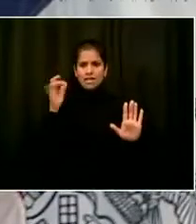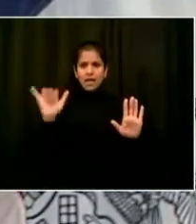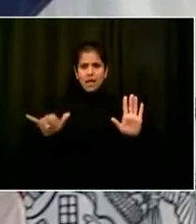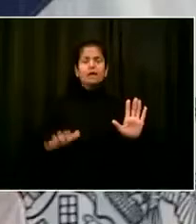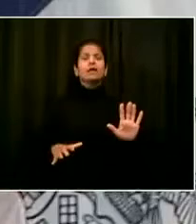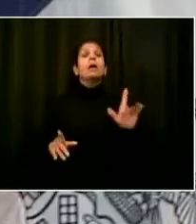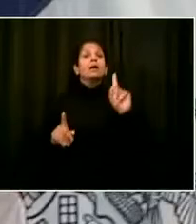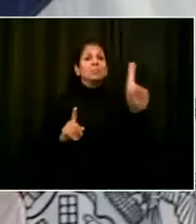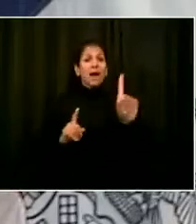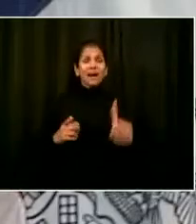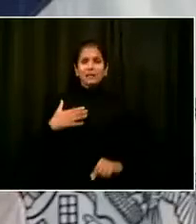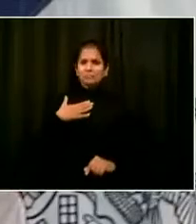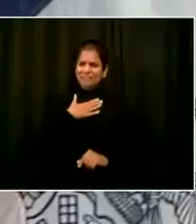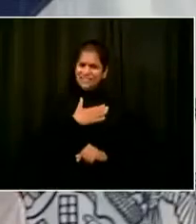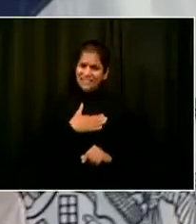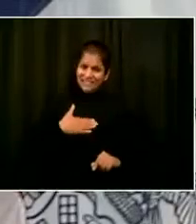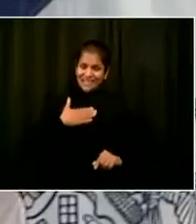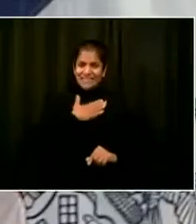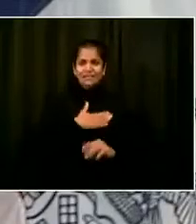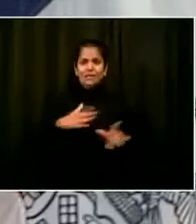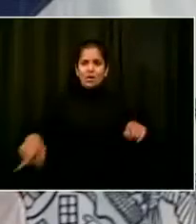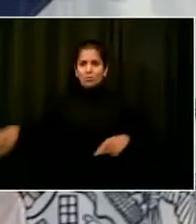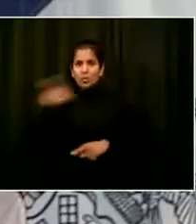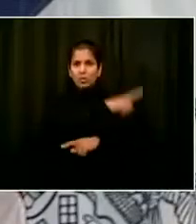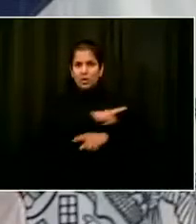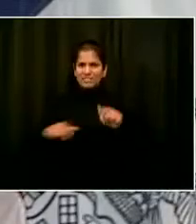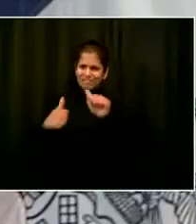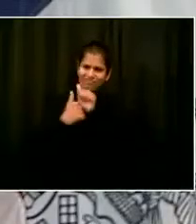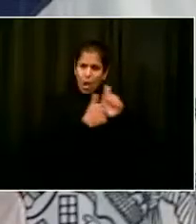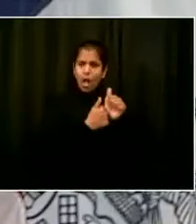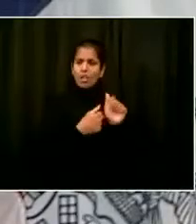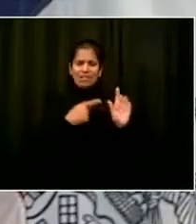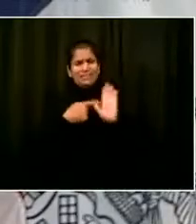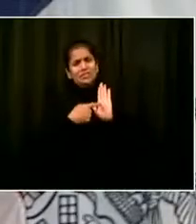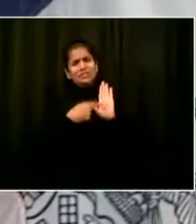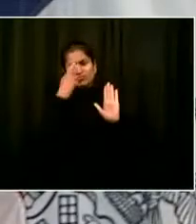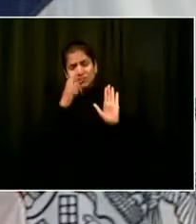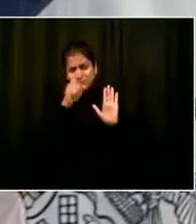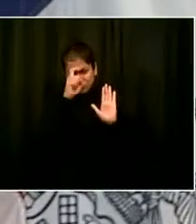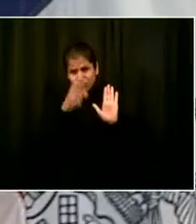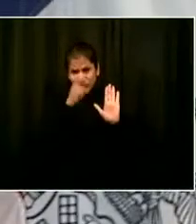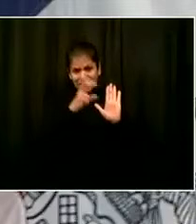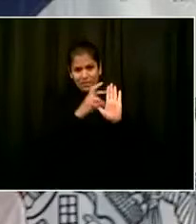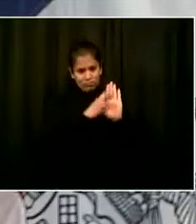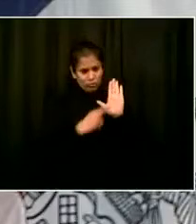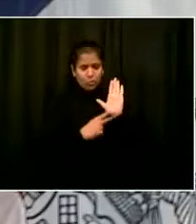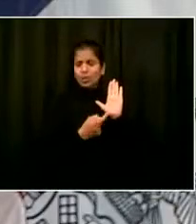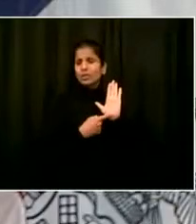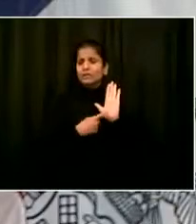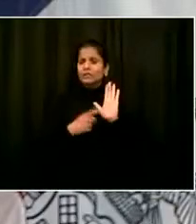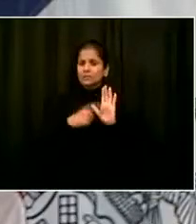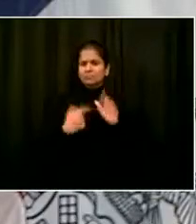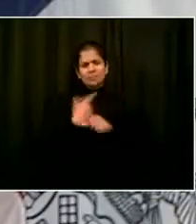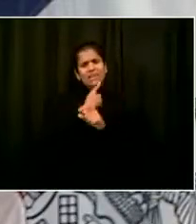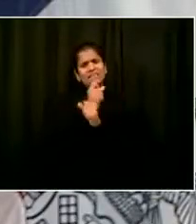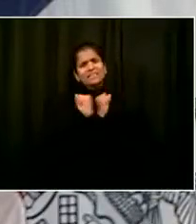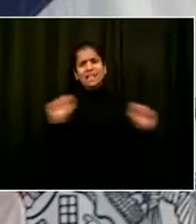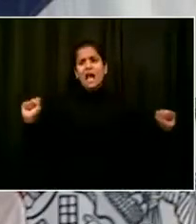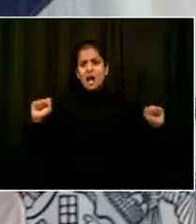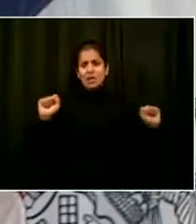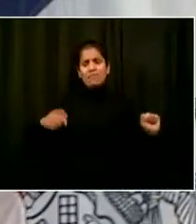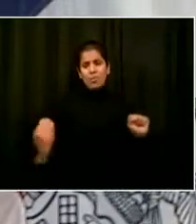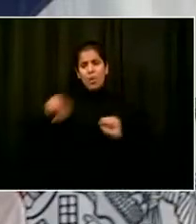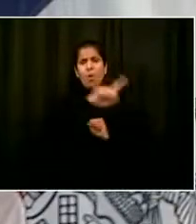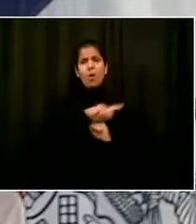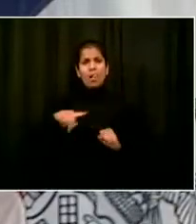rules whatever form their activities take they have to be really really careful uh and show people that